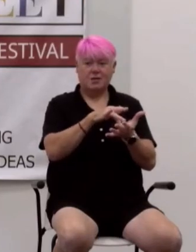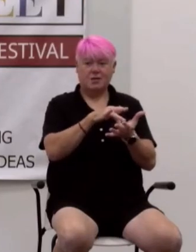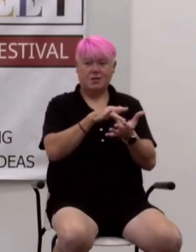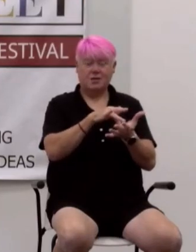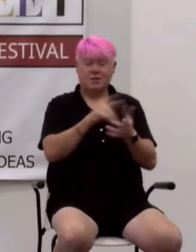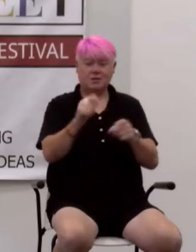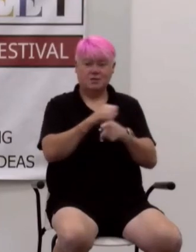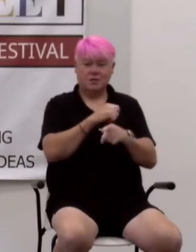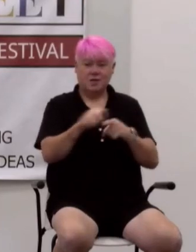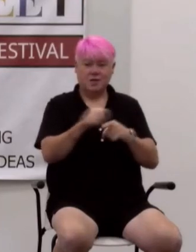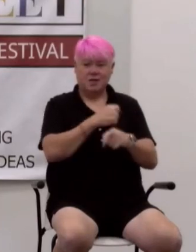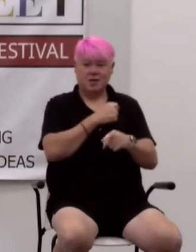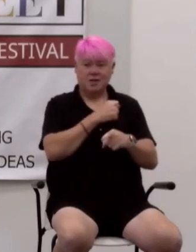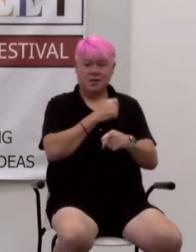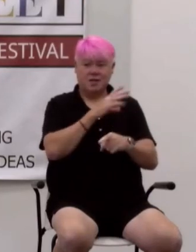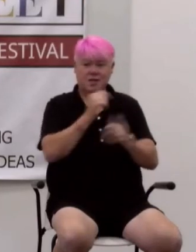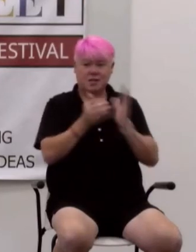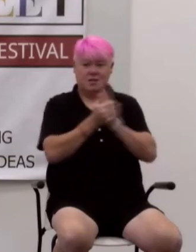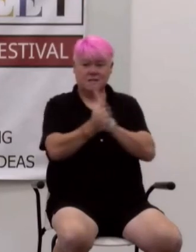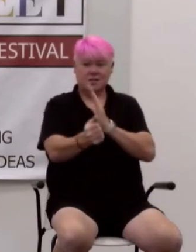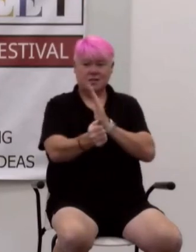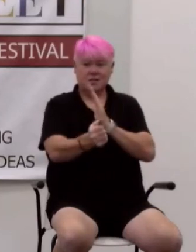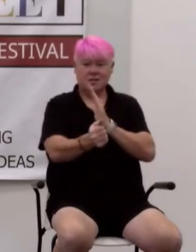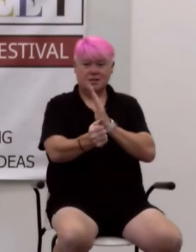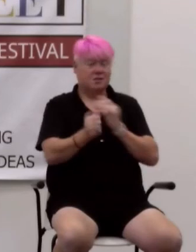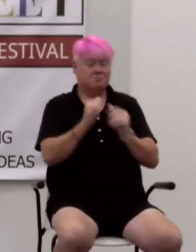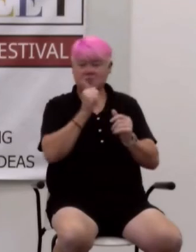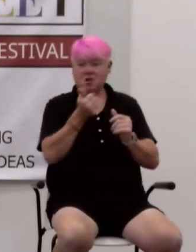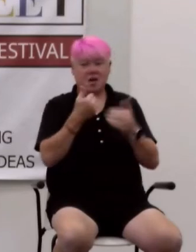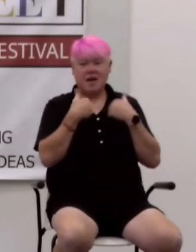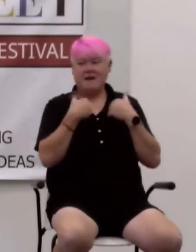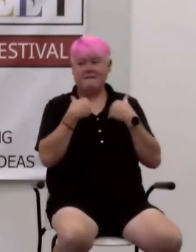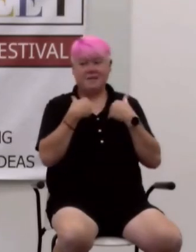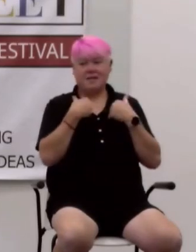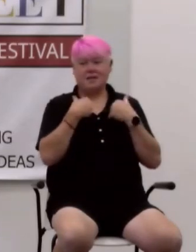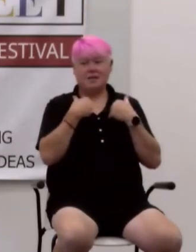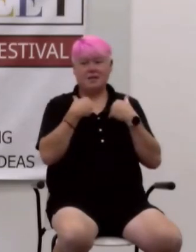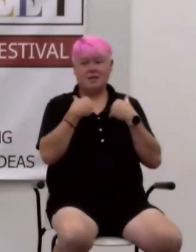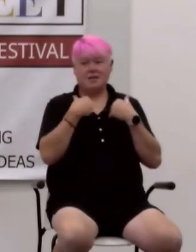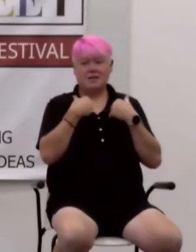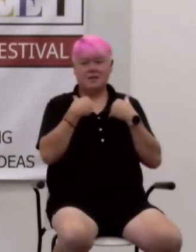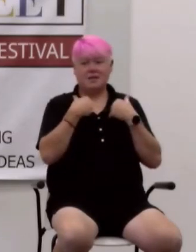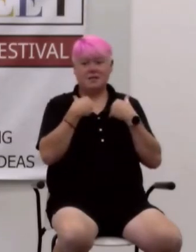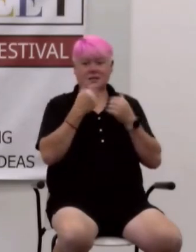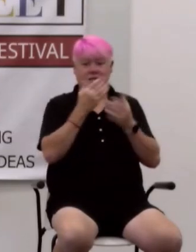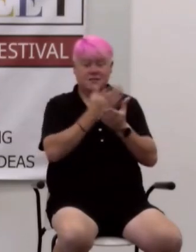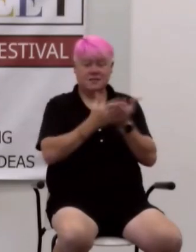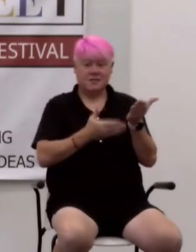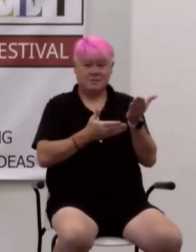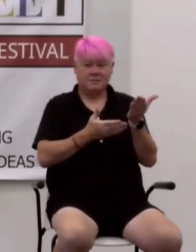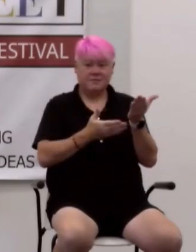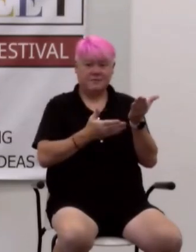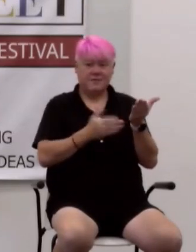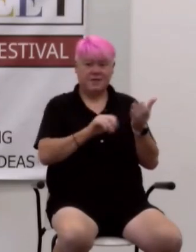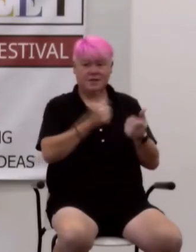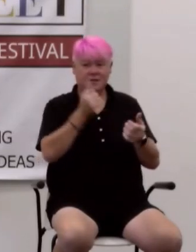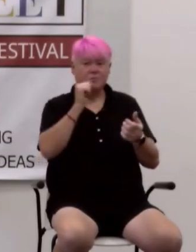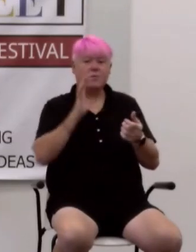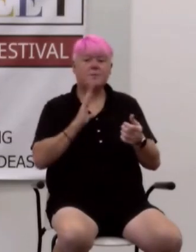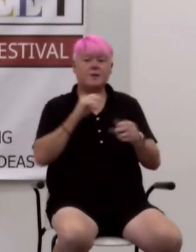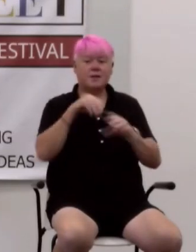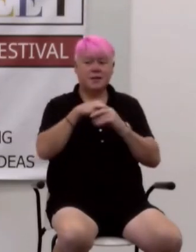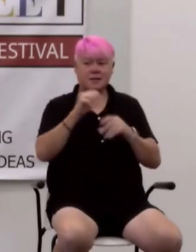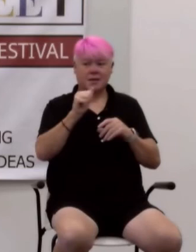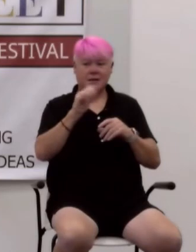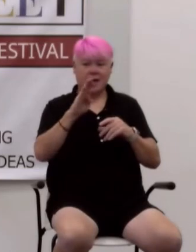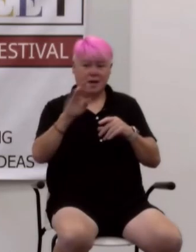training and skills that she wouldn't have got otherwise. And some of the other women in the abbey are